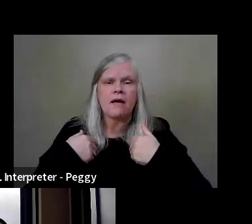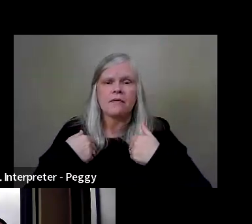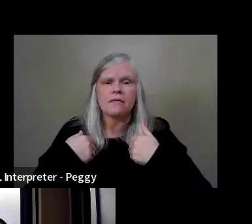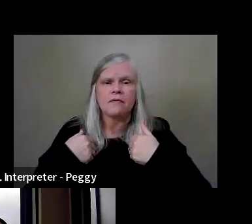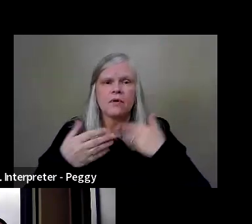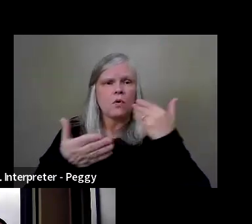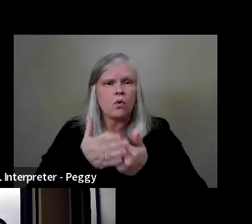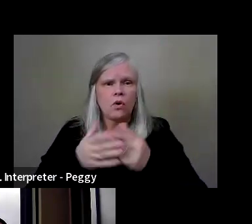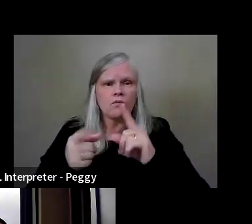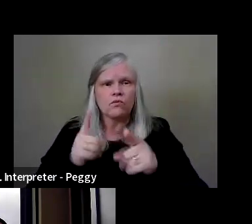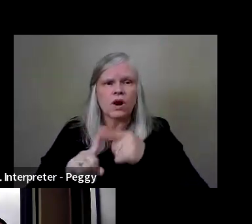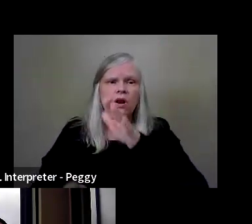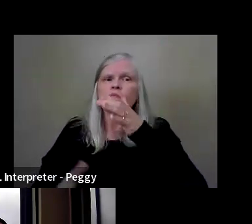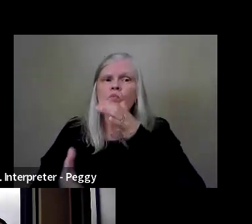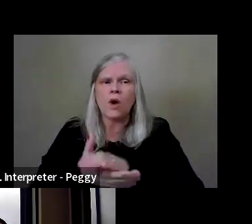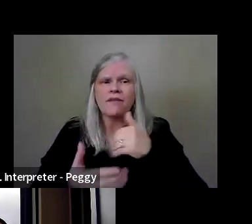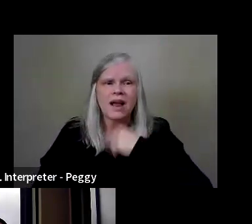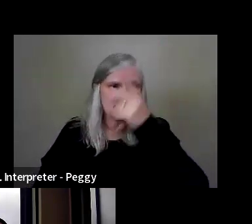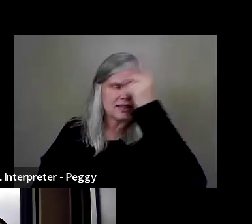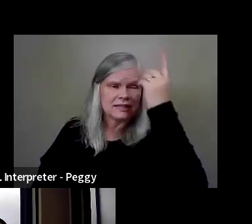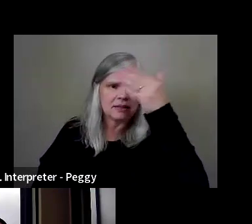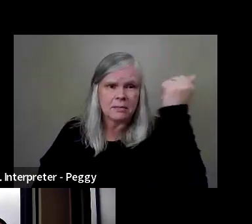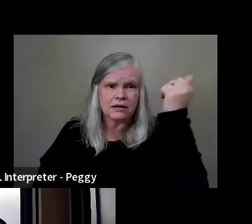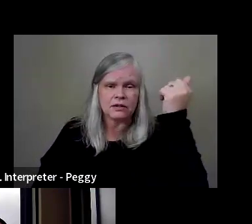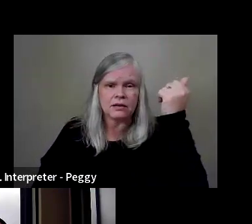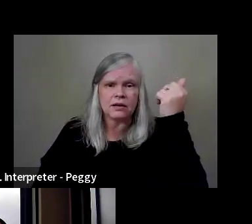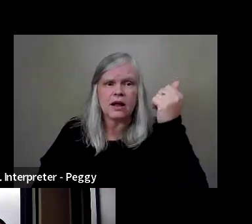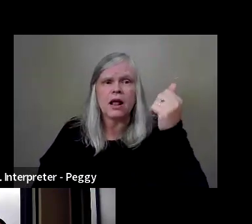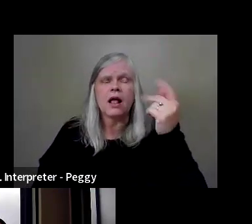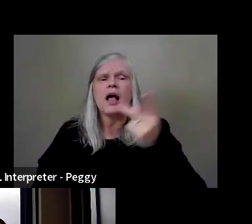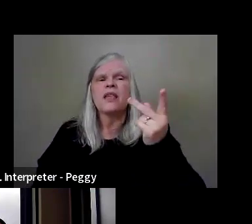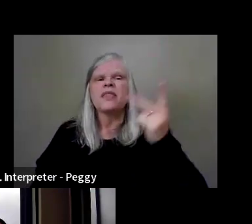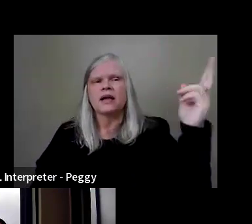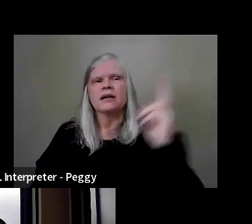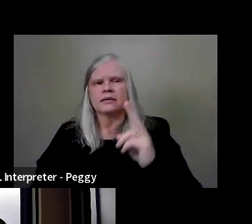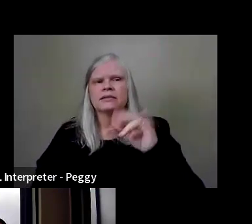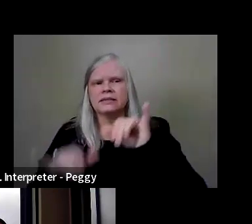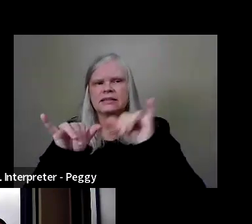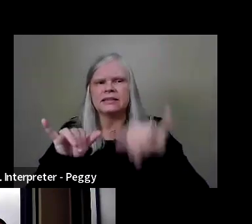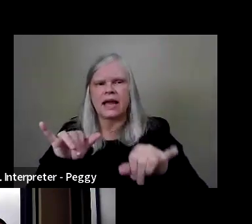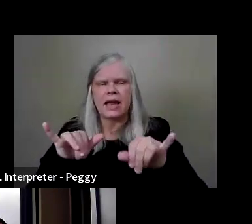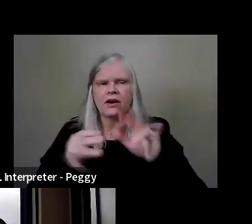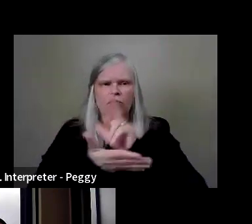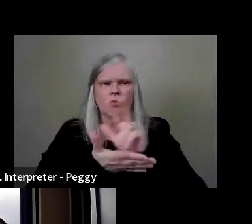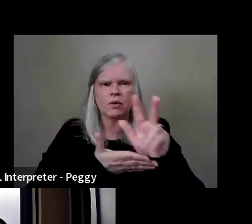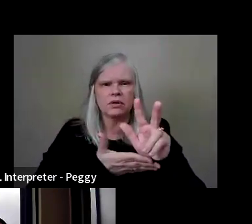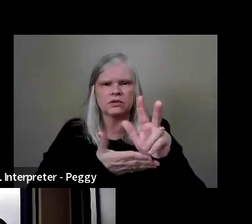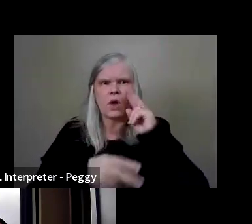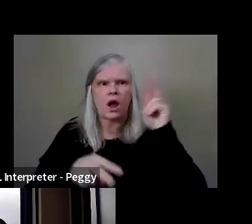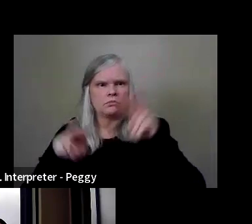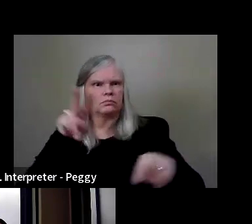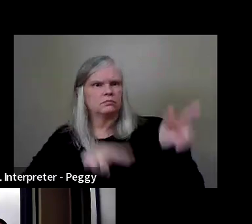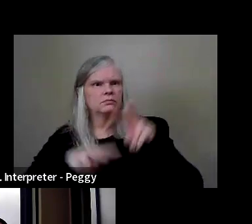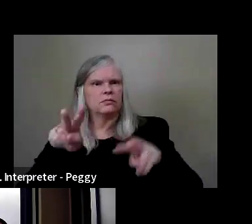really close friend whose wife has dementia, and they just came to stay with me for 3 months or 3 weeks this winter. So I got to observe a lot of